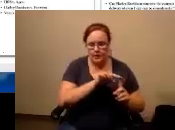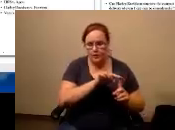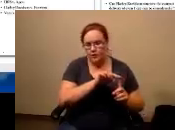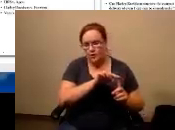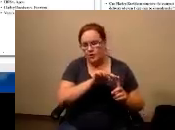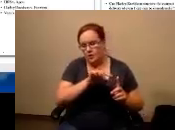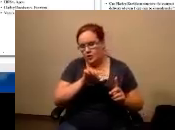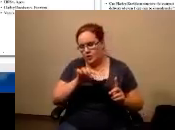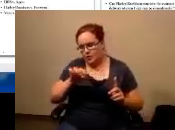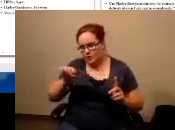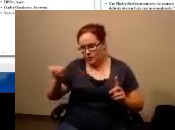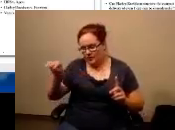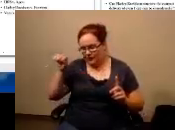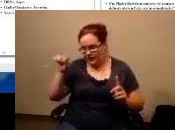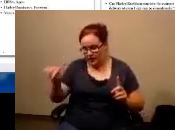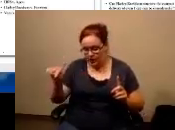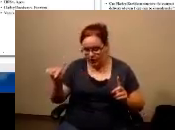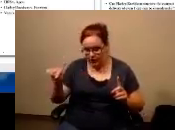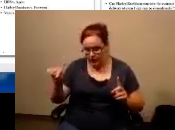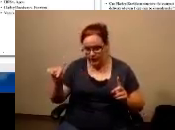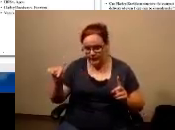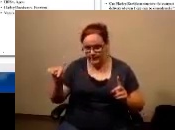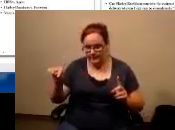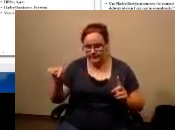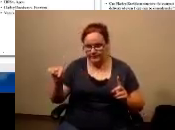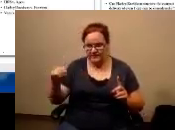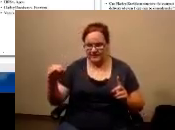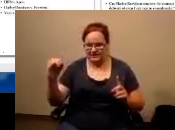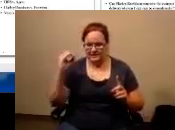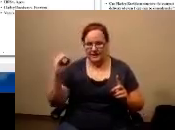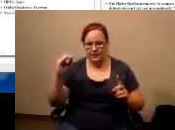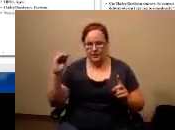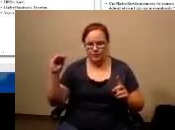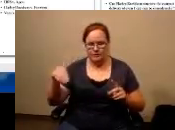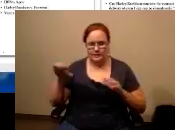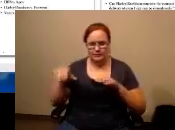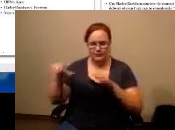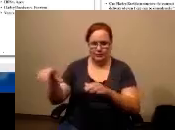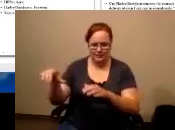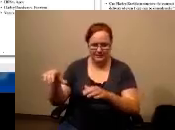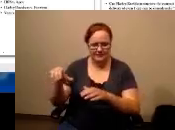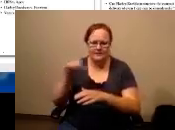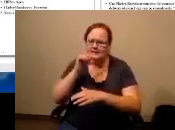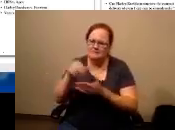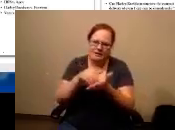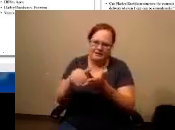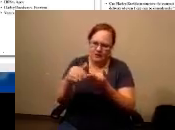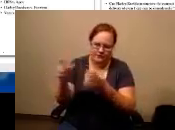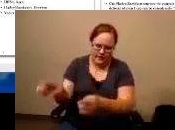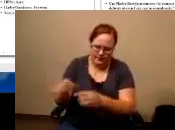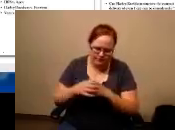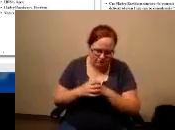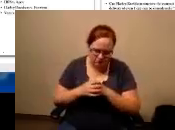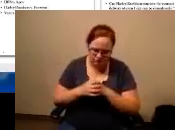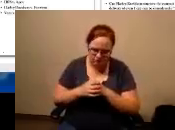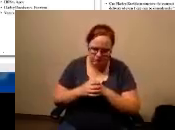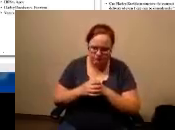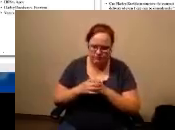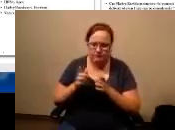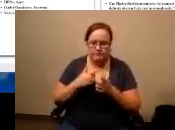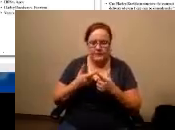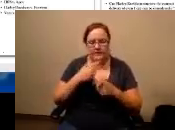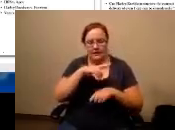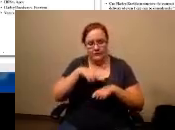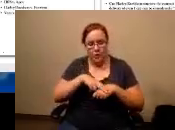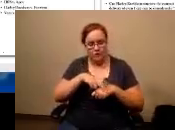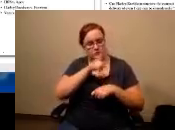the continuum is 0% performance, which doesn't happen too often. And then, of course, in